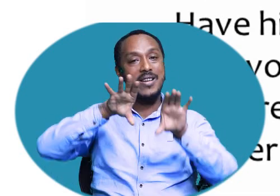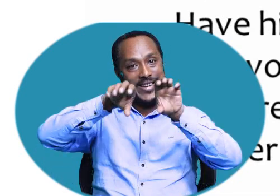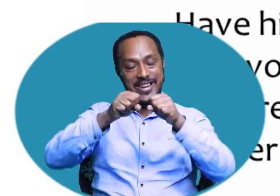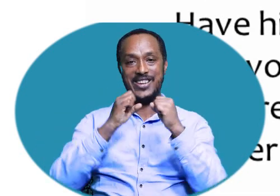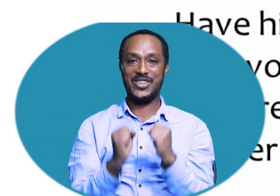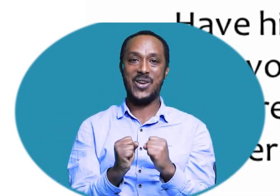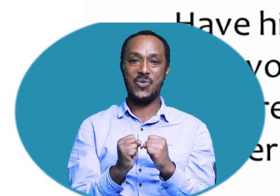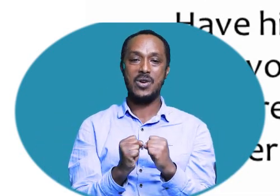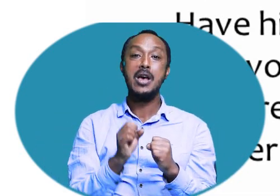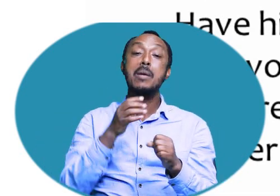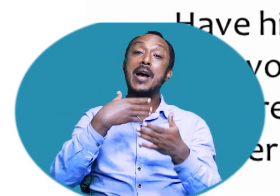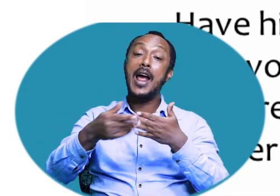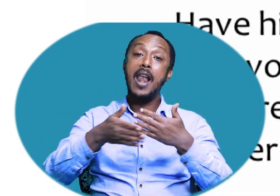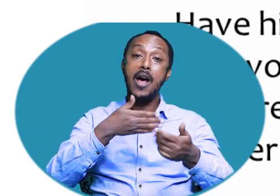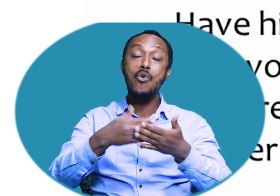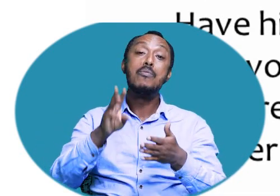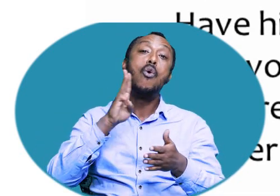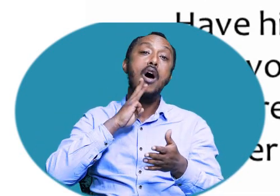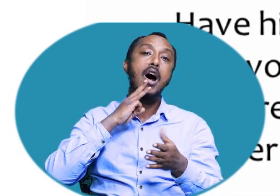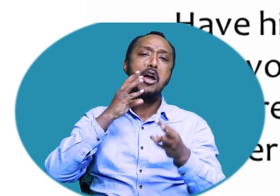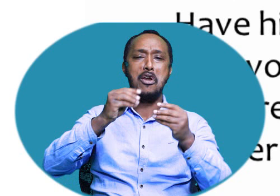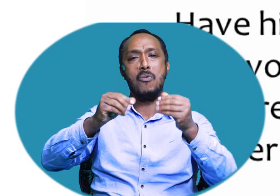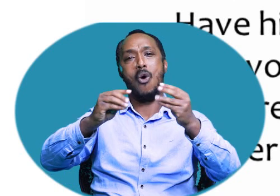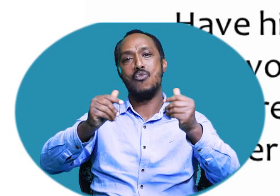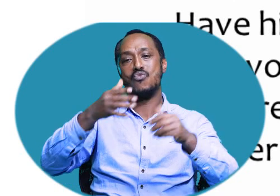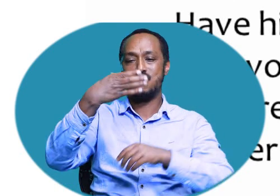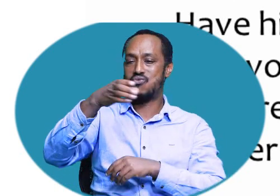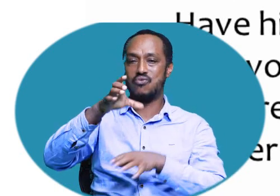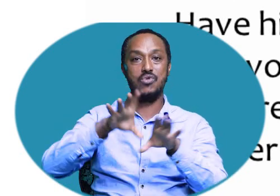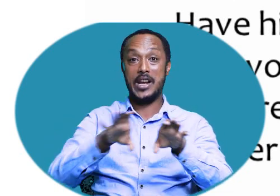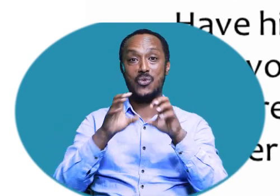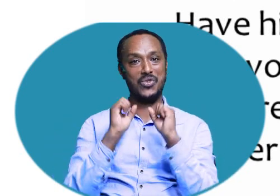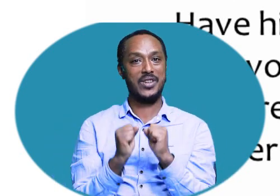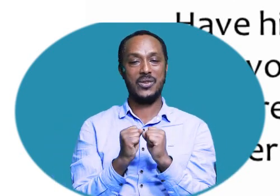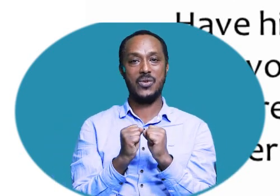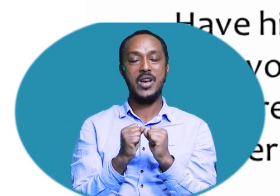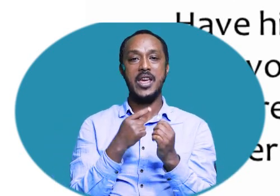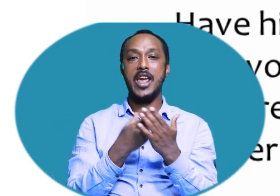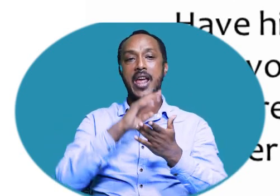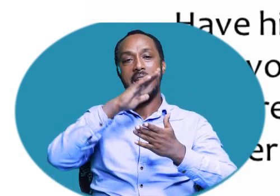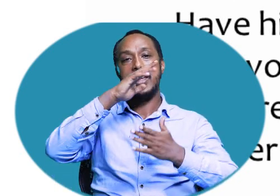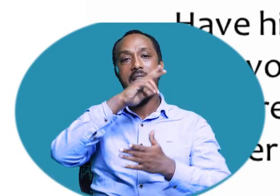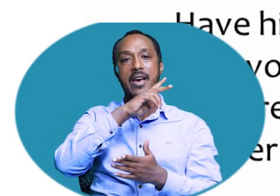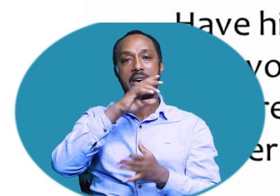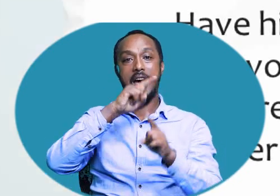Therefore, ionic compounds are very resistant to heat, but easily broken by water. This is all about